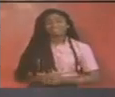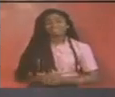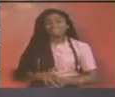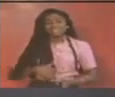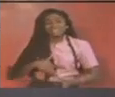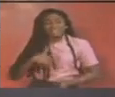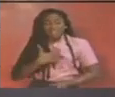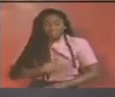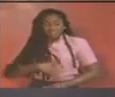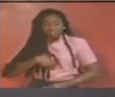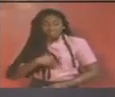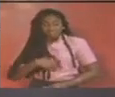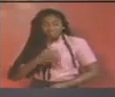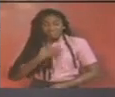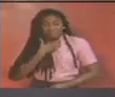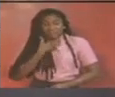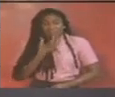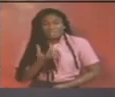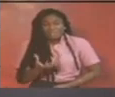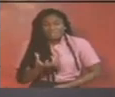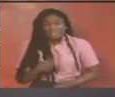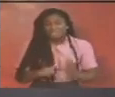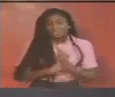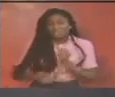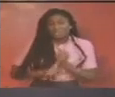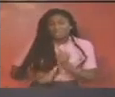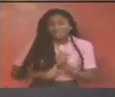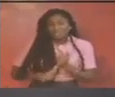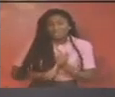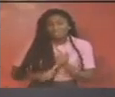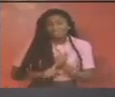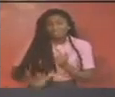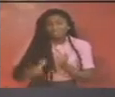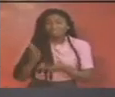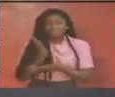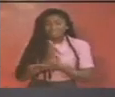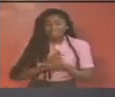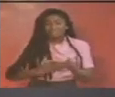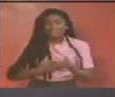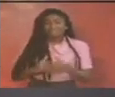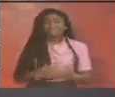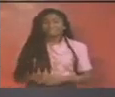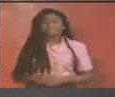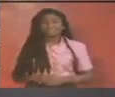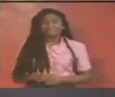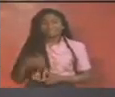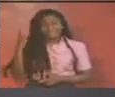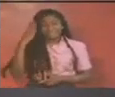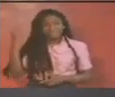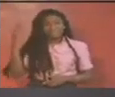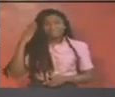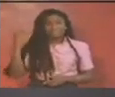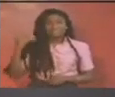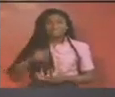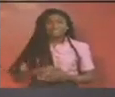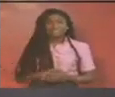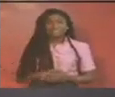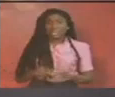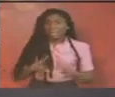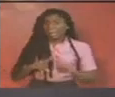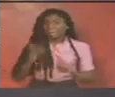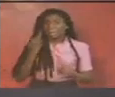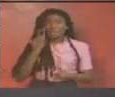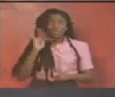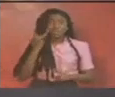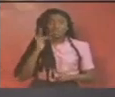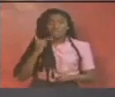nausea, vomiting, diarrhea, and a culmination of the symptoms mentioned before. None of my colleagues experienced these symptoms,